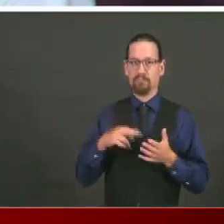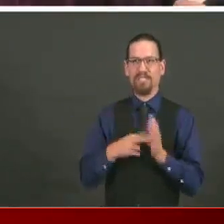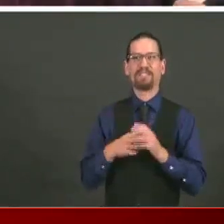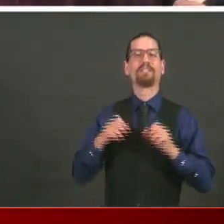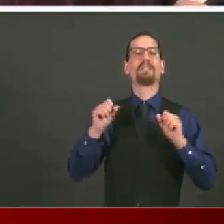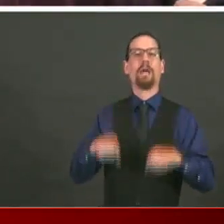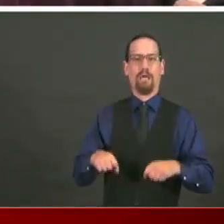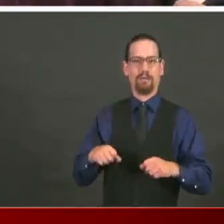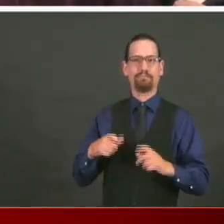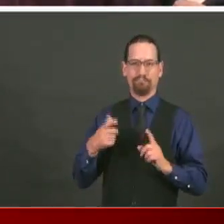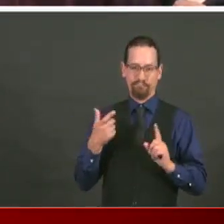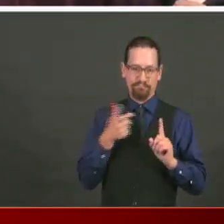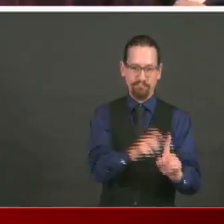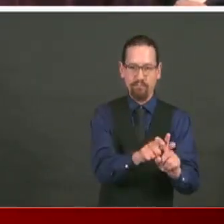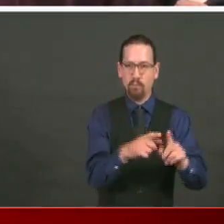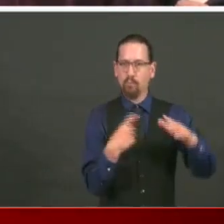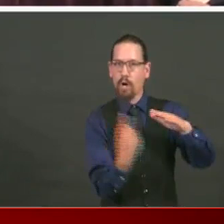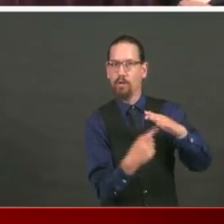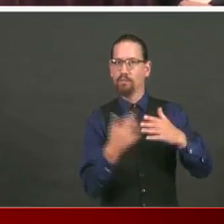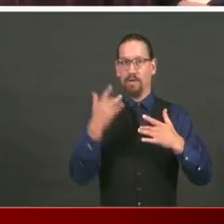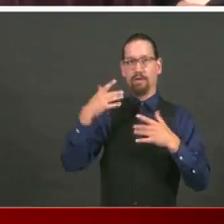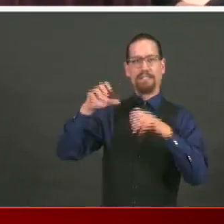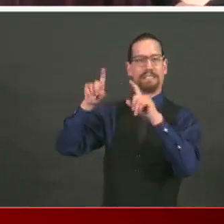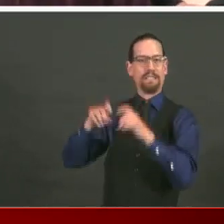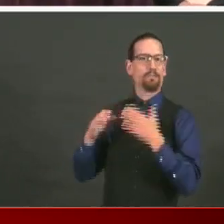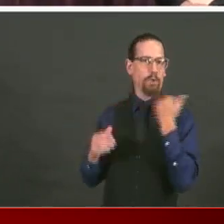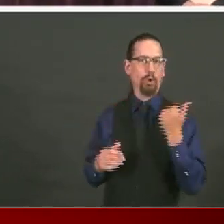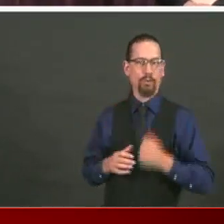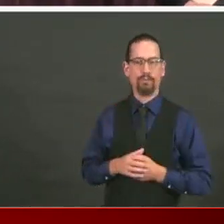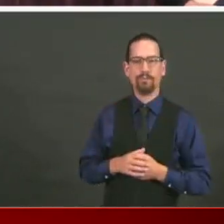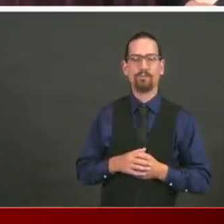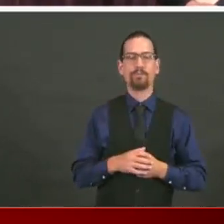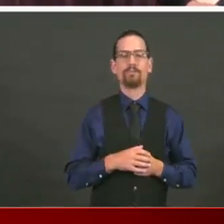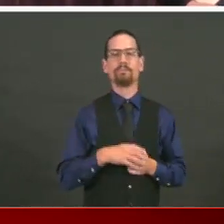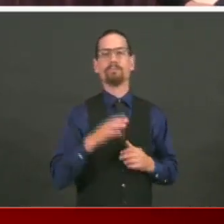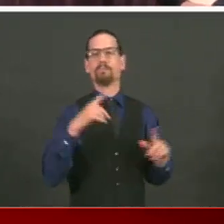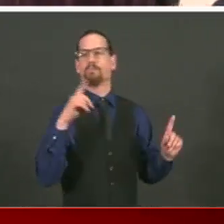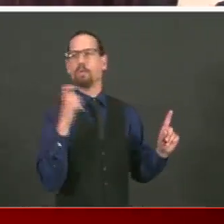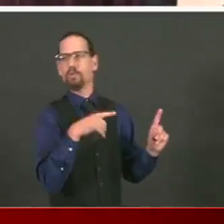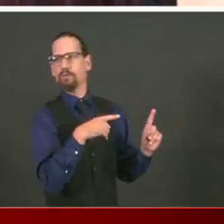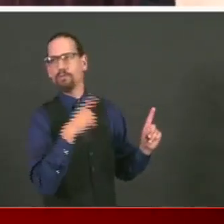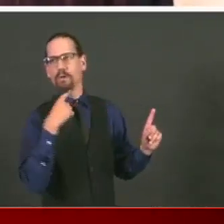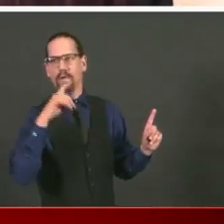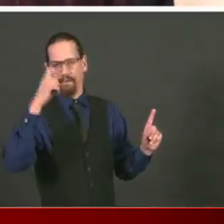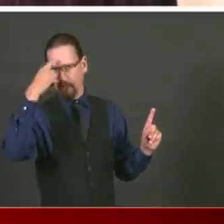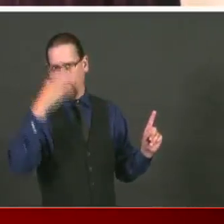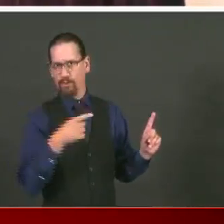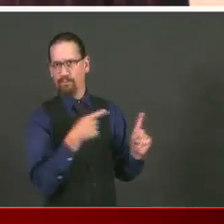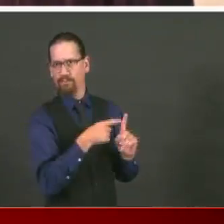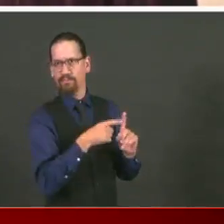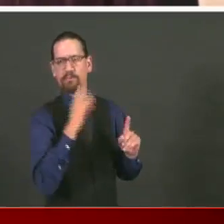their contacts quarantined. Governor, can I follow up with you on the small business? Yeah.